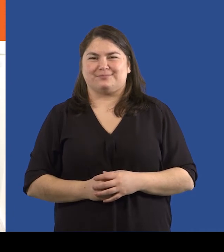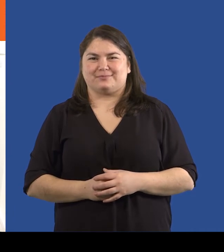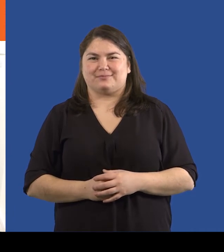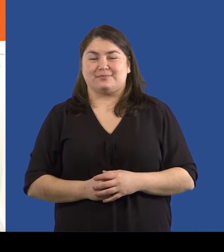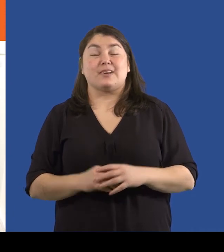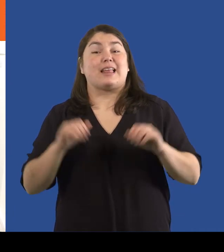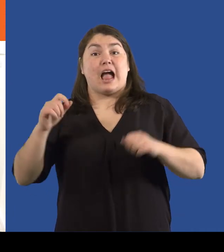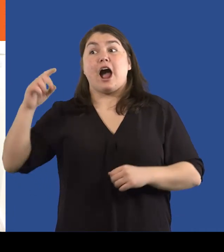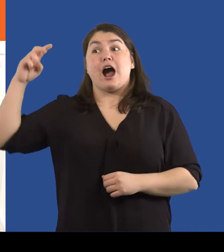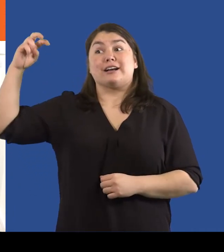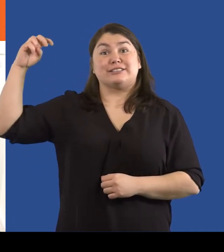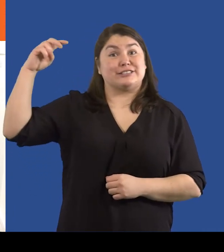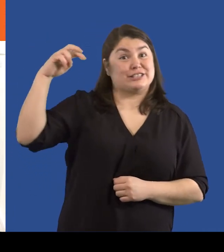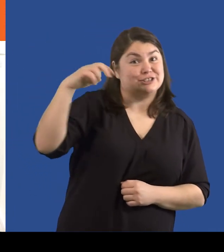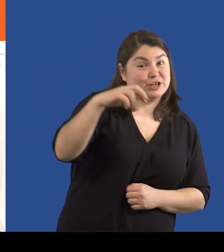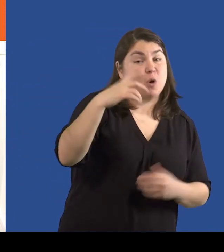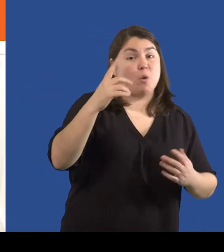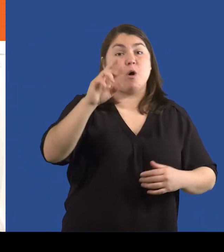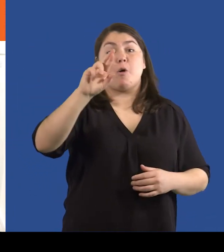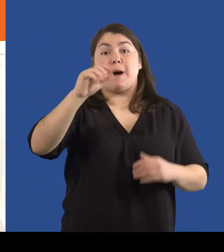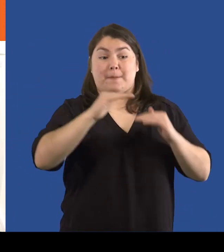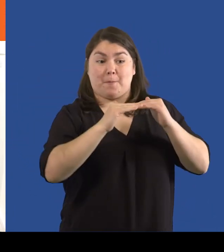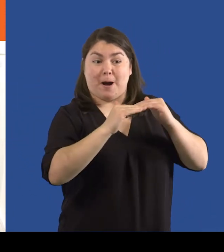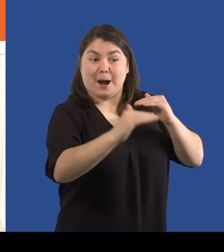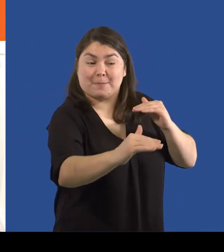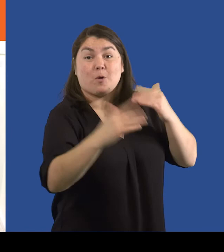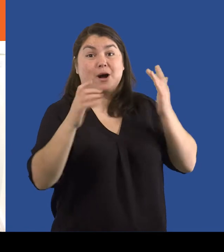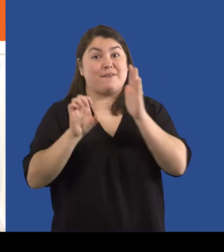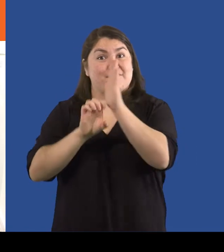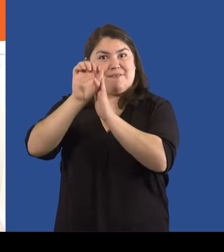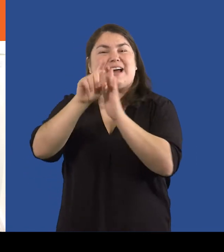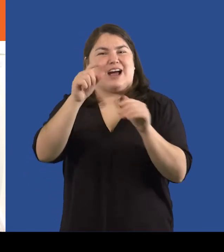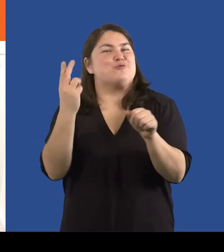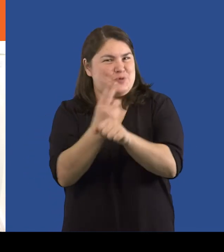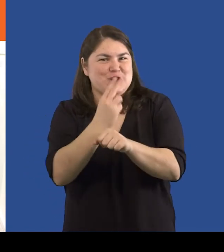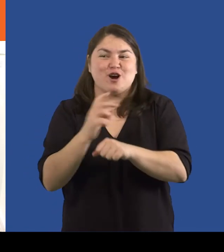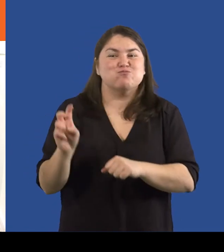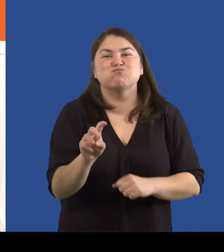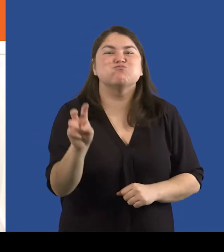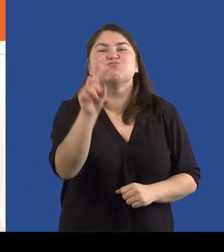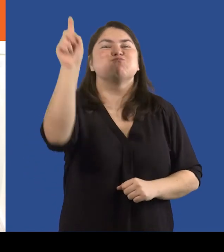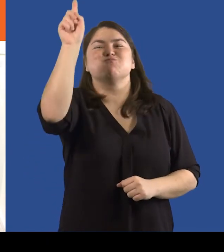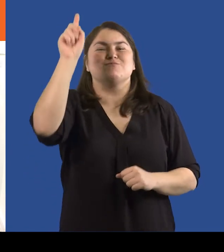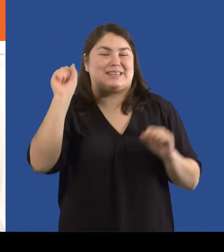I can use stairs, a ramp, or an elevator to get to where I need to go.